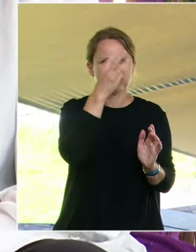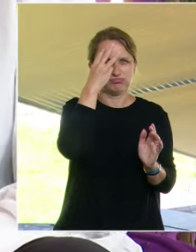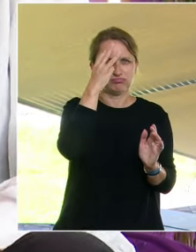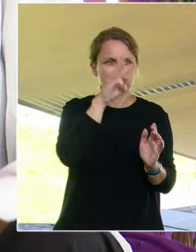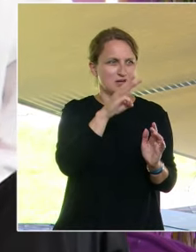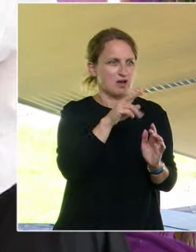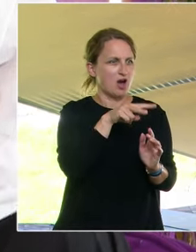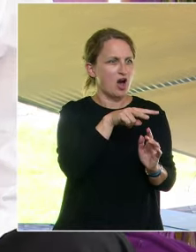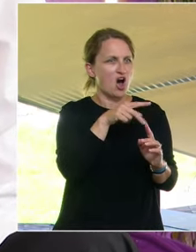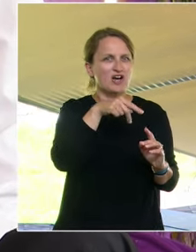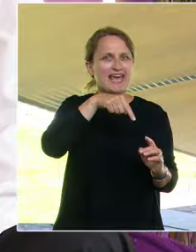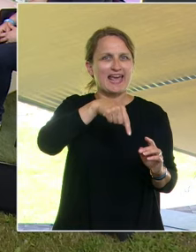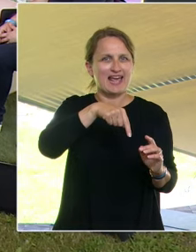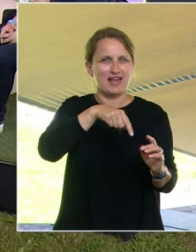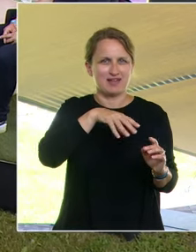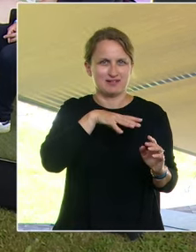hot.